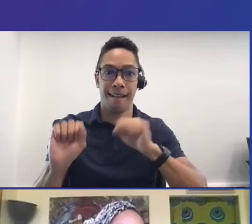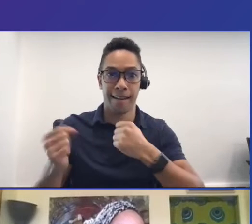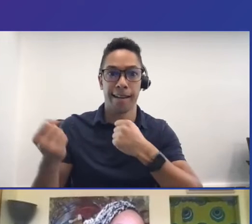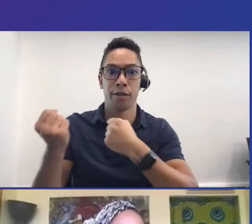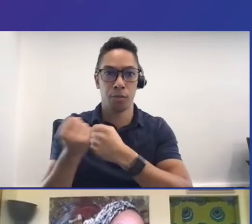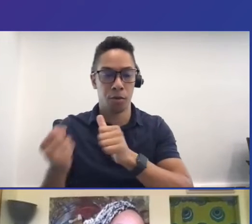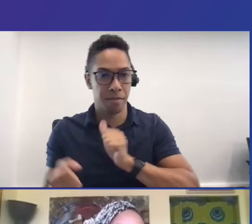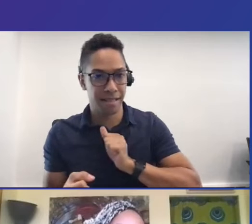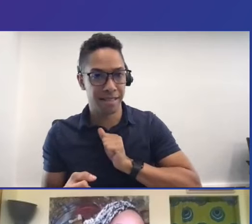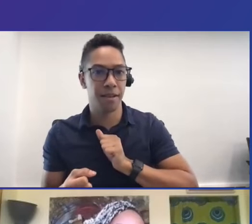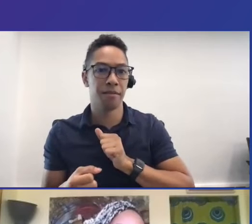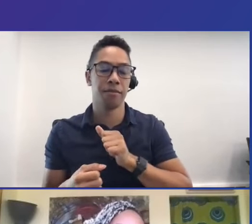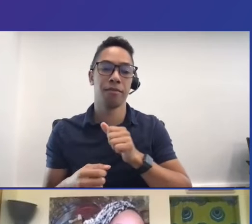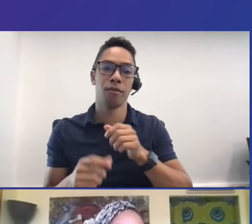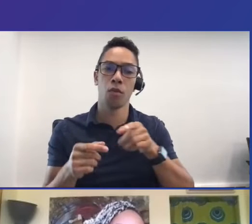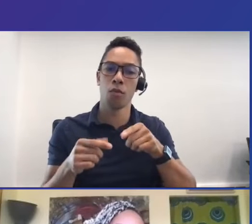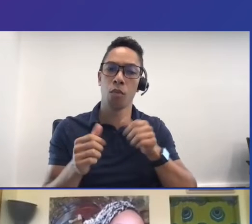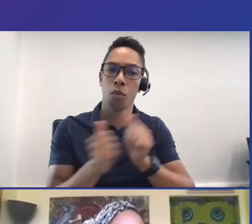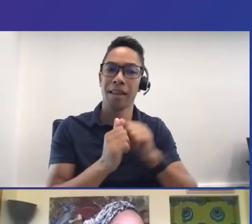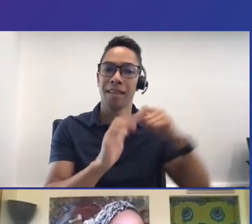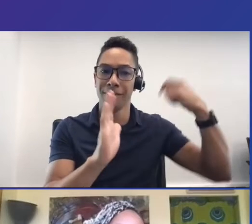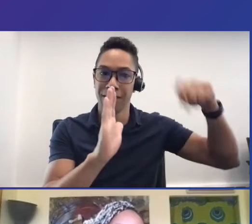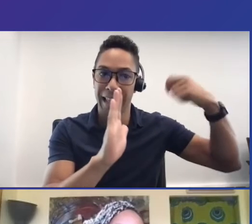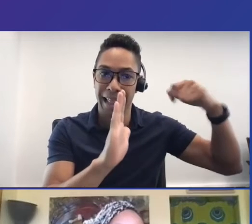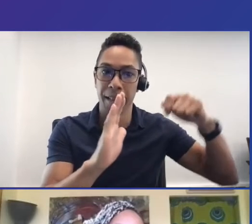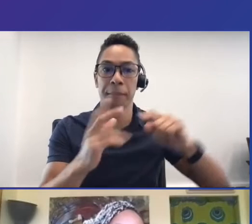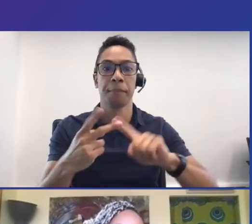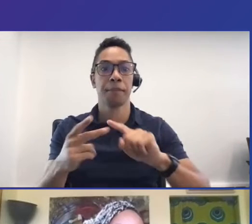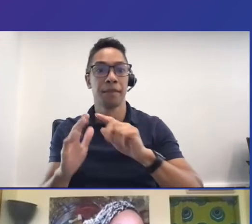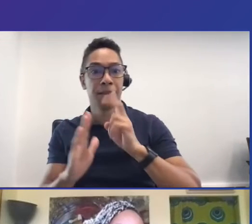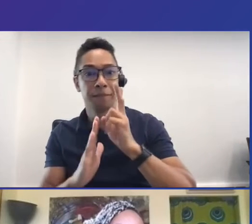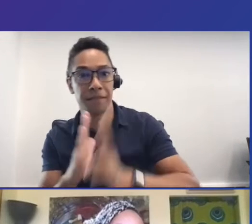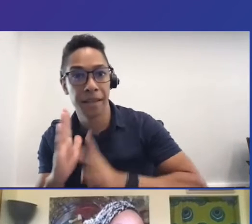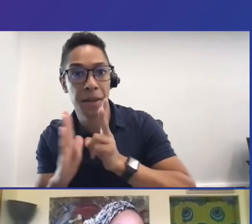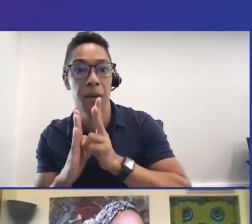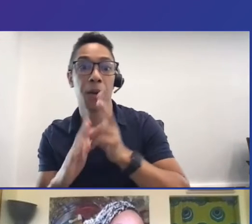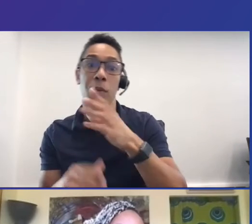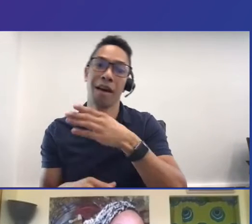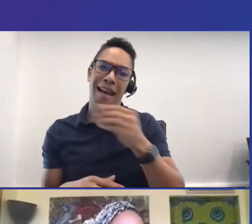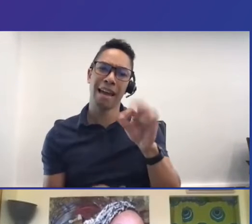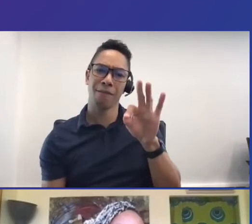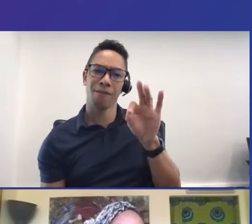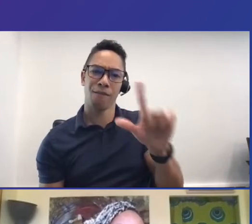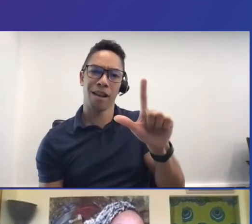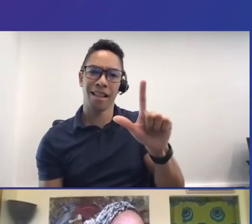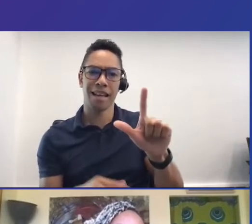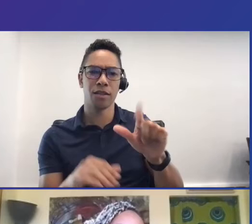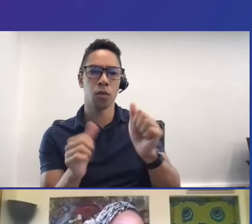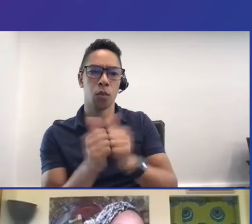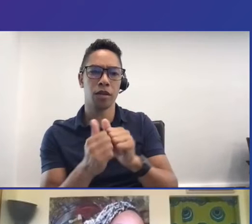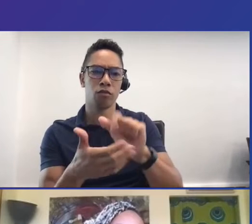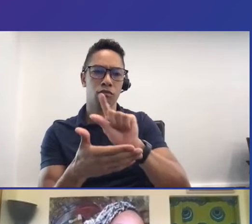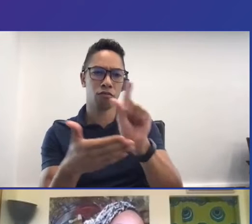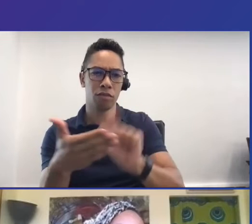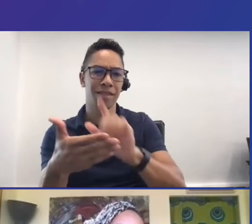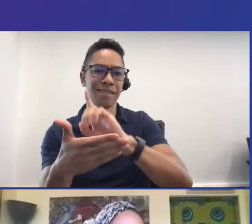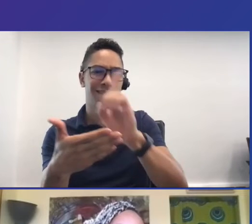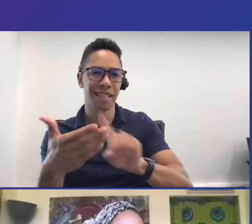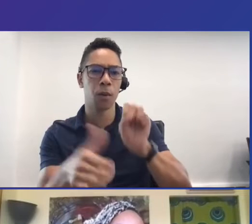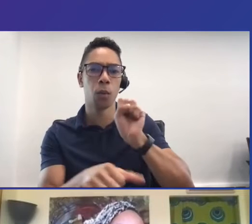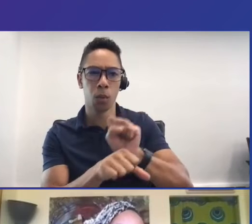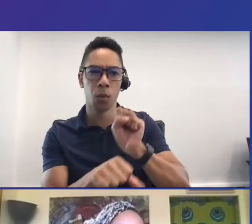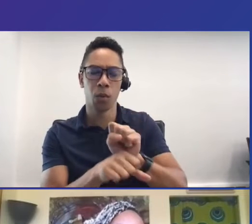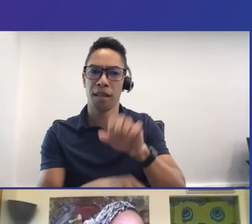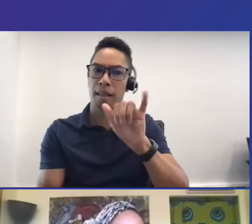an artist to film and video, and even freelance as a graphic designer here and there. And so that